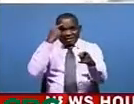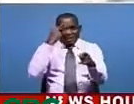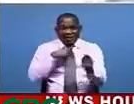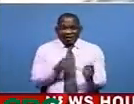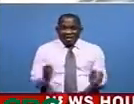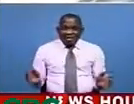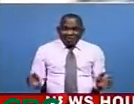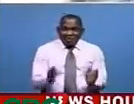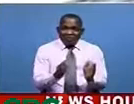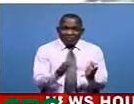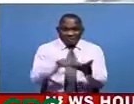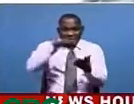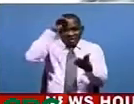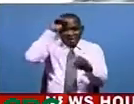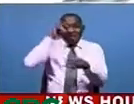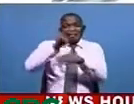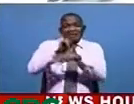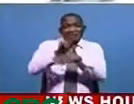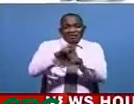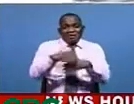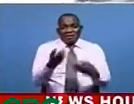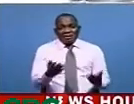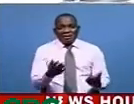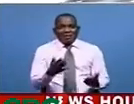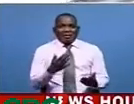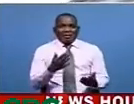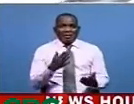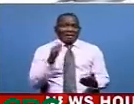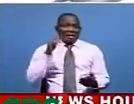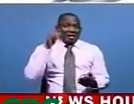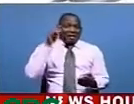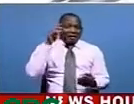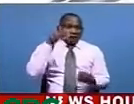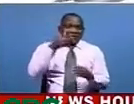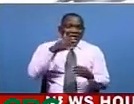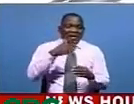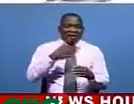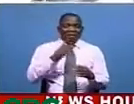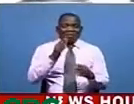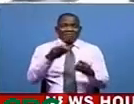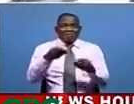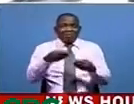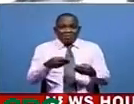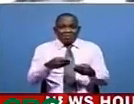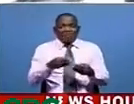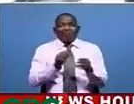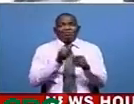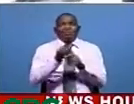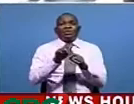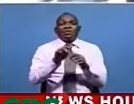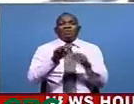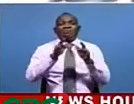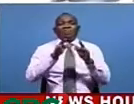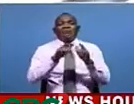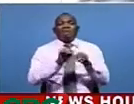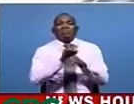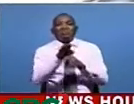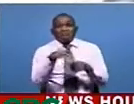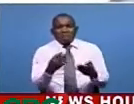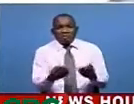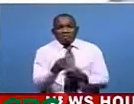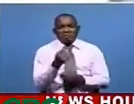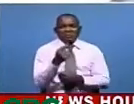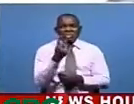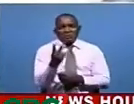him to get it. So he got the bed, and after delivering, I think he was so satisfied. He went on social media, gave one or